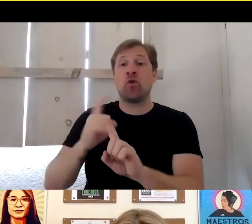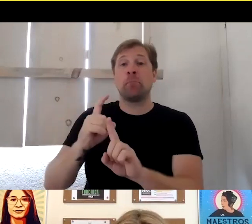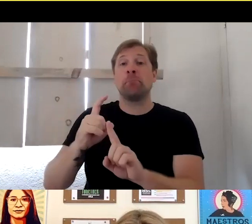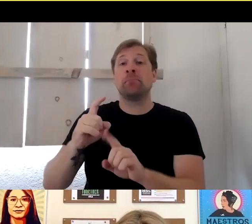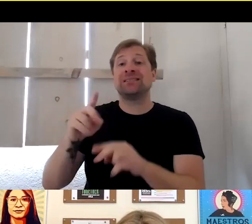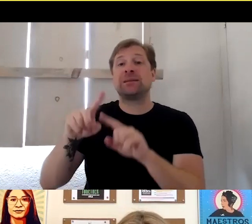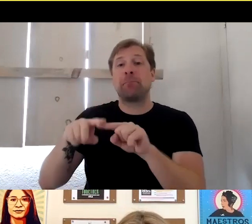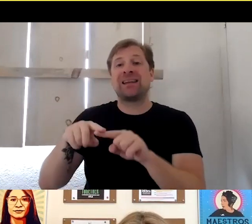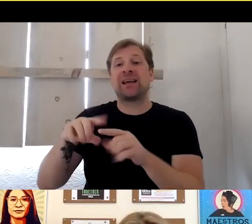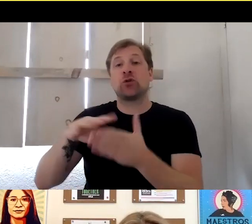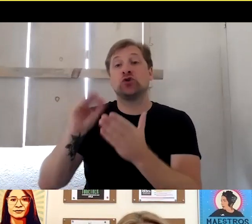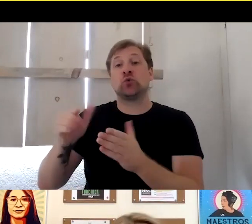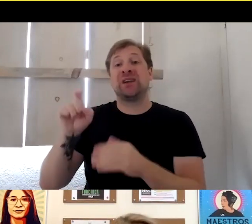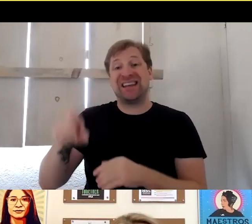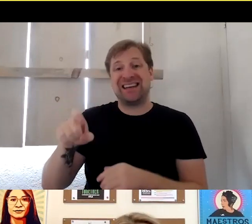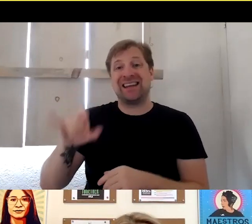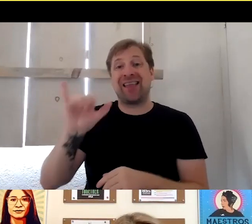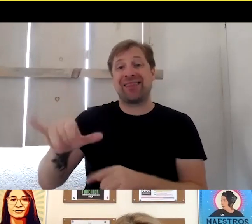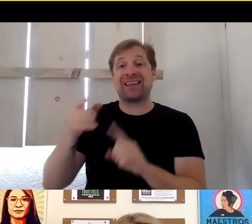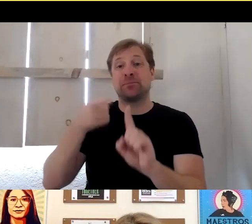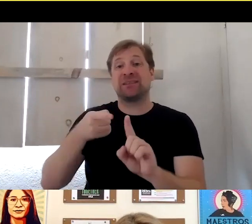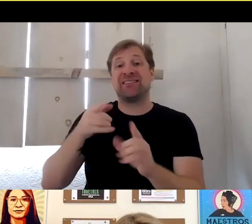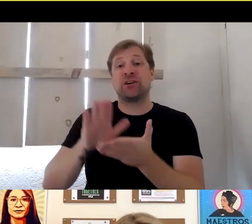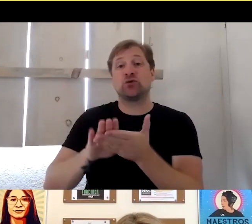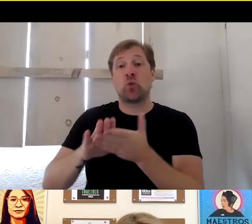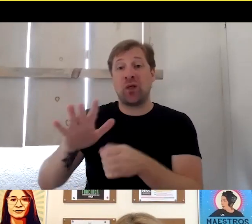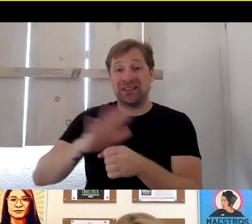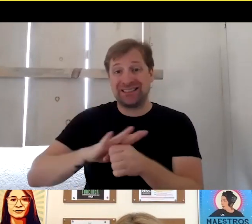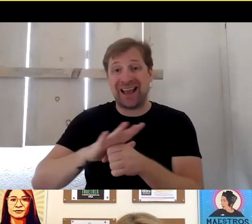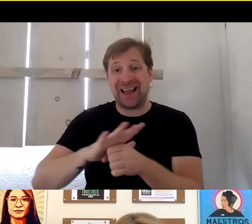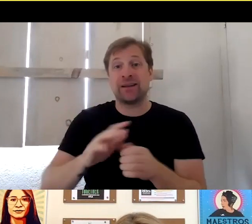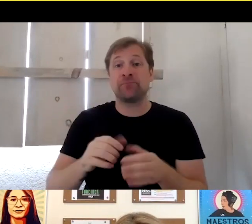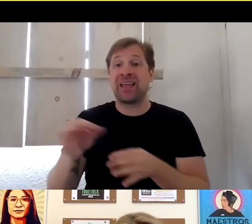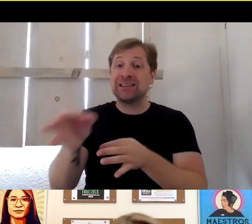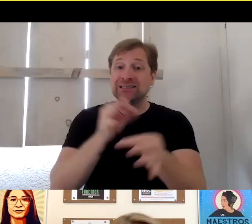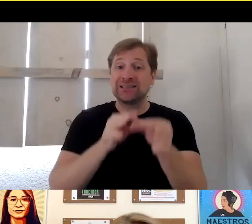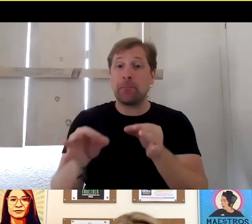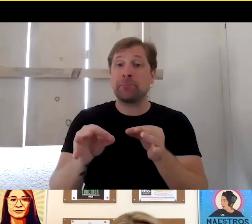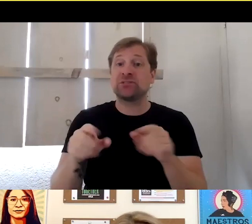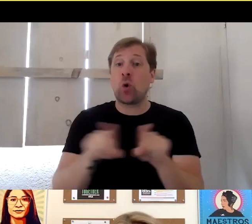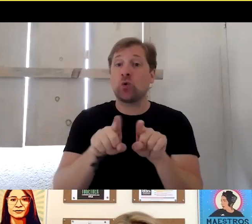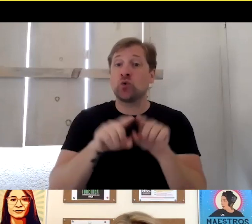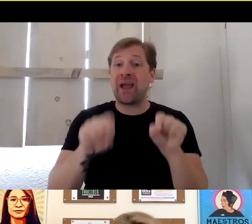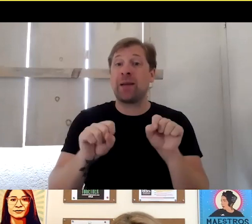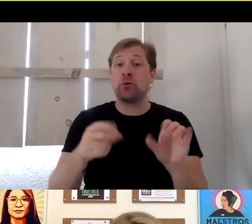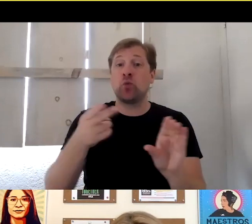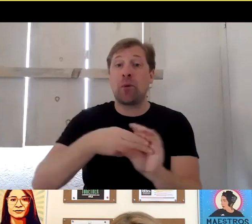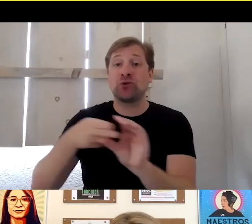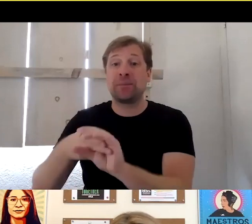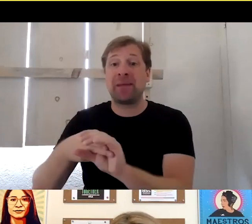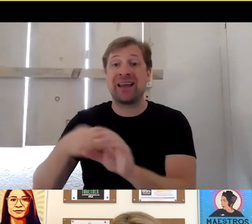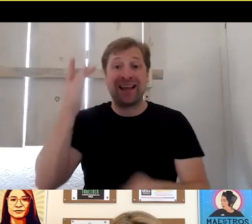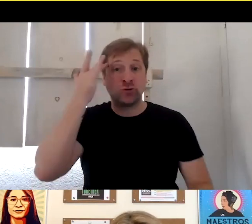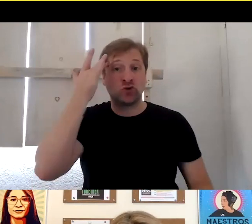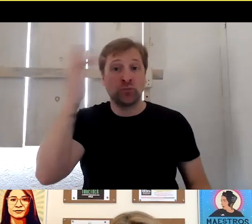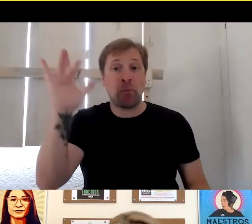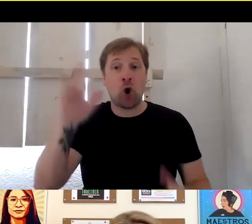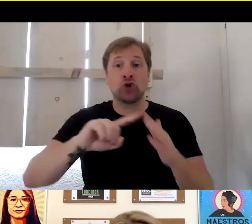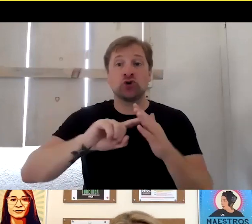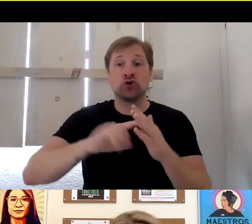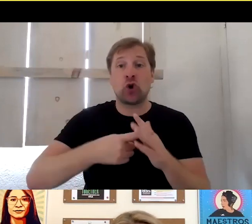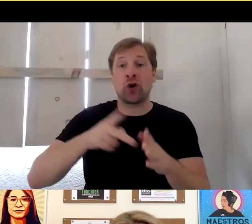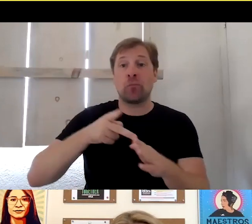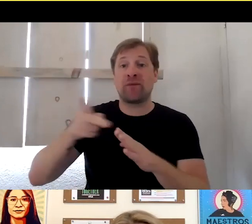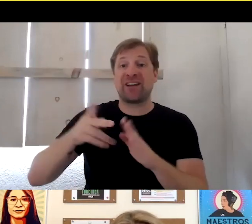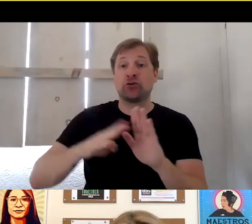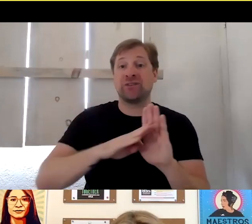at that school site. And substitutes will also be able to participate in the Smart Start PD